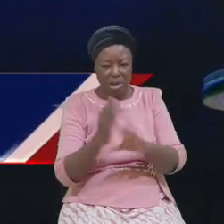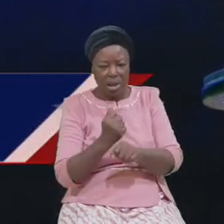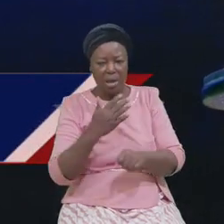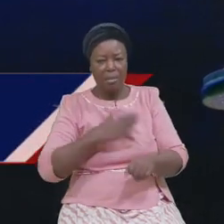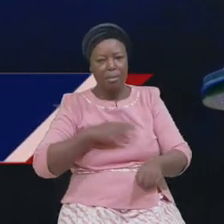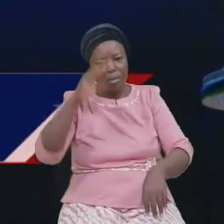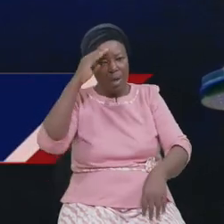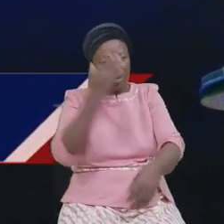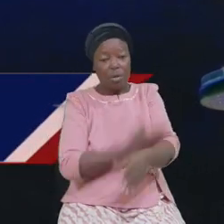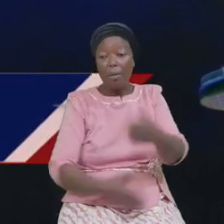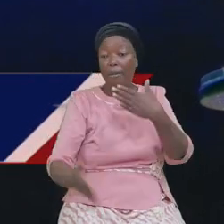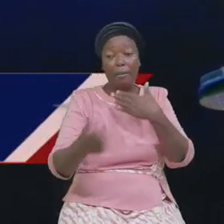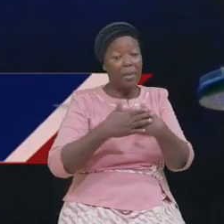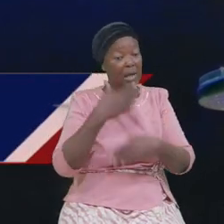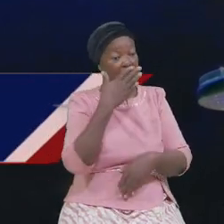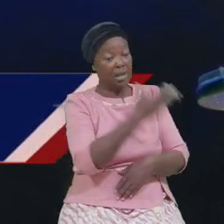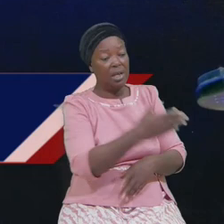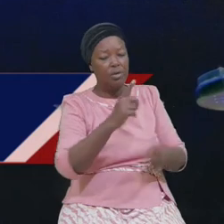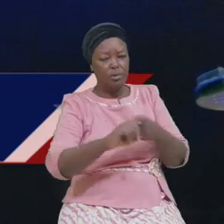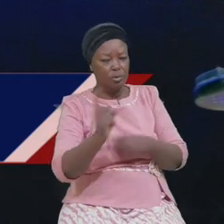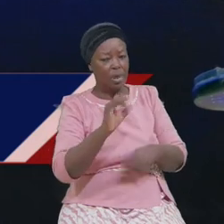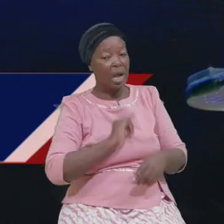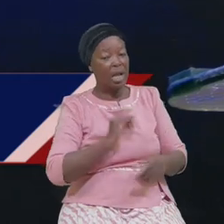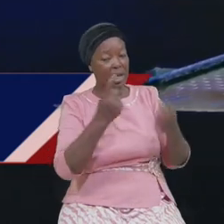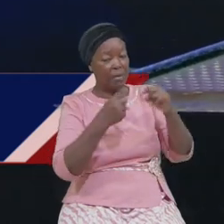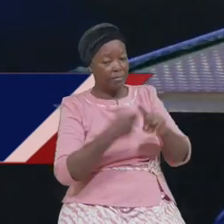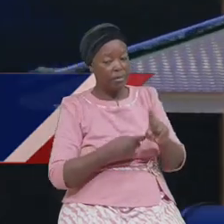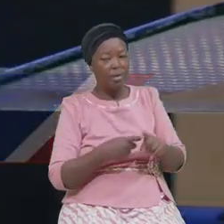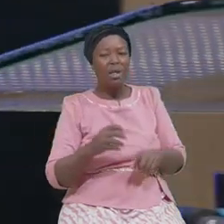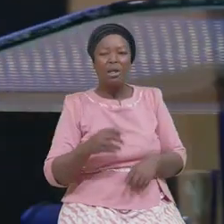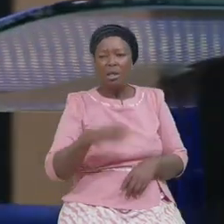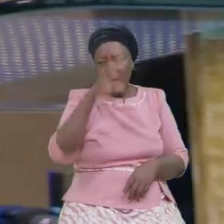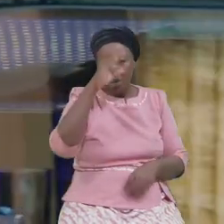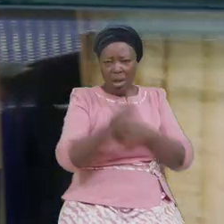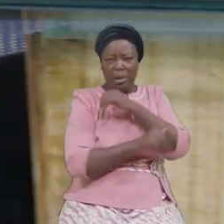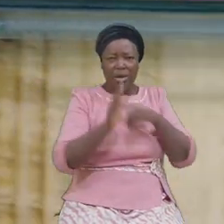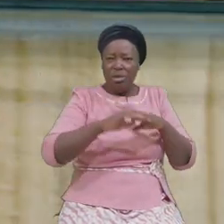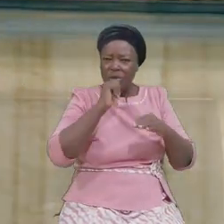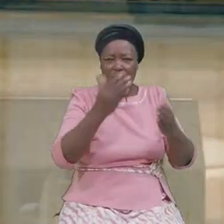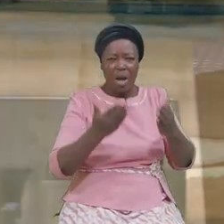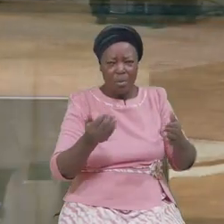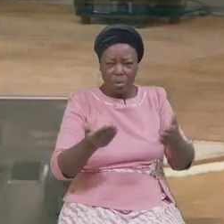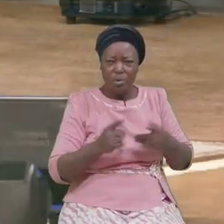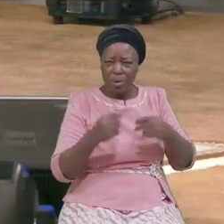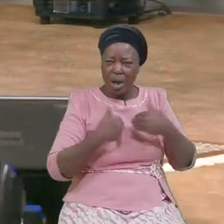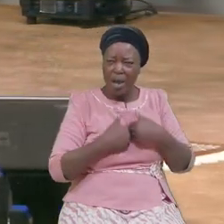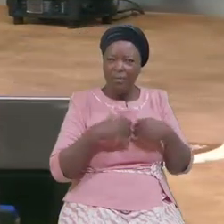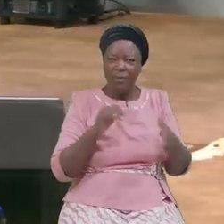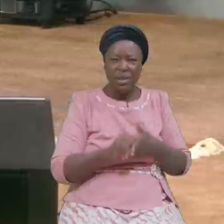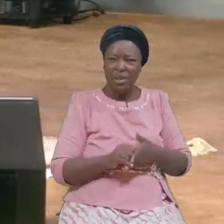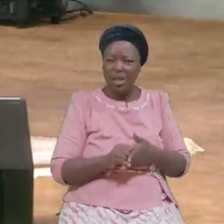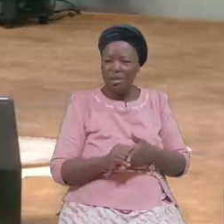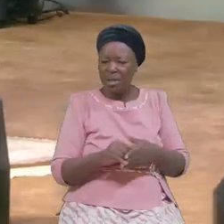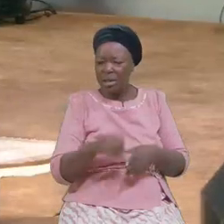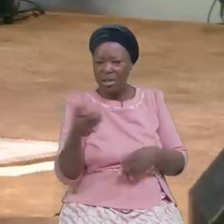son back there to where I came from. He didn't want to have the challenge of even going back there to pay dowry, to